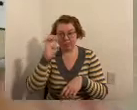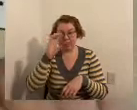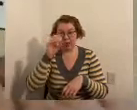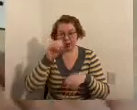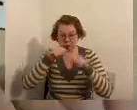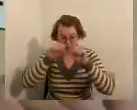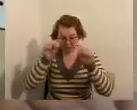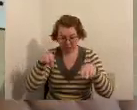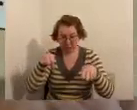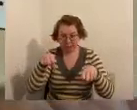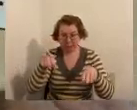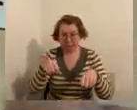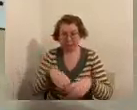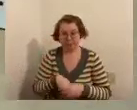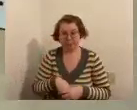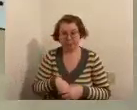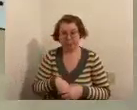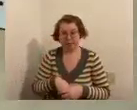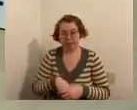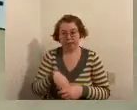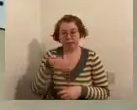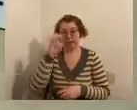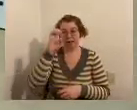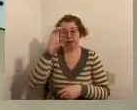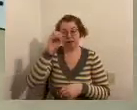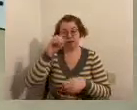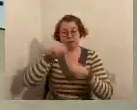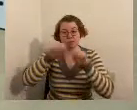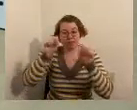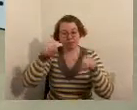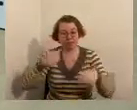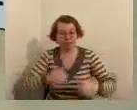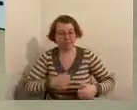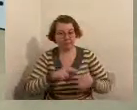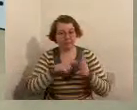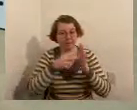ecosystem is living